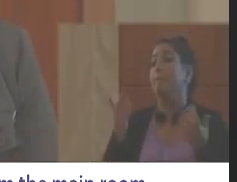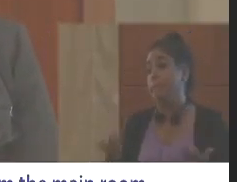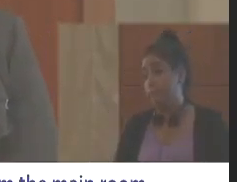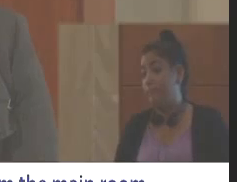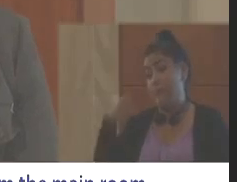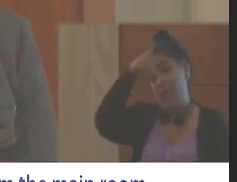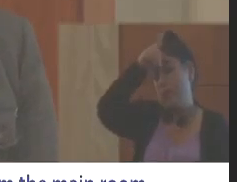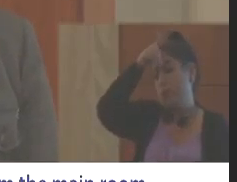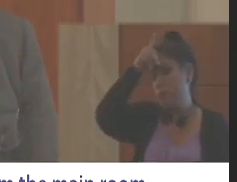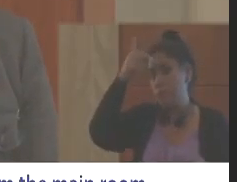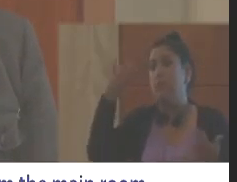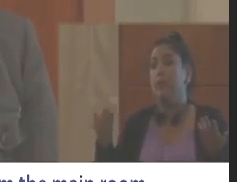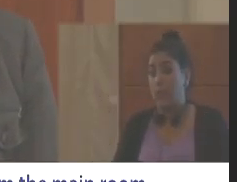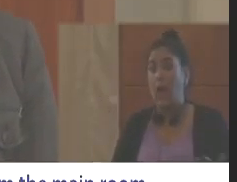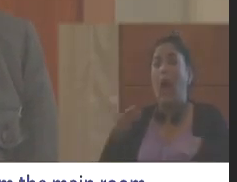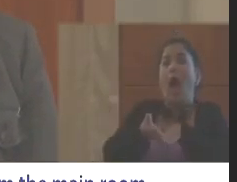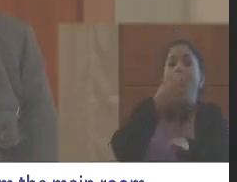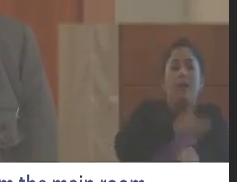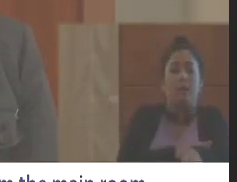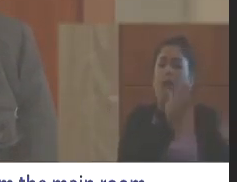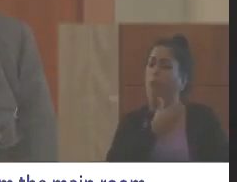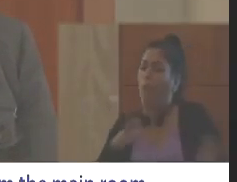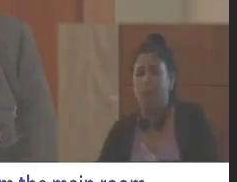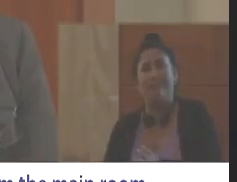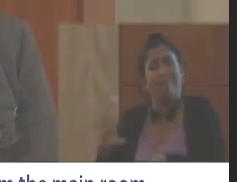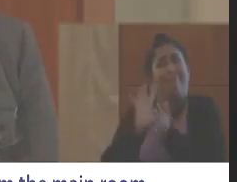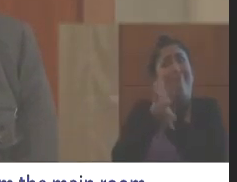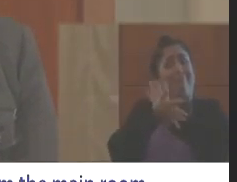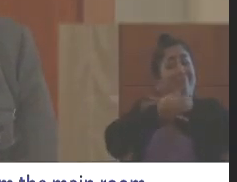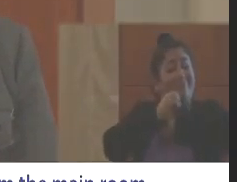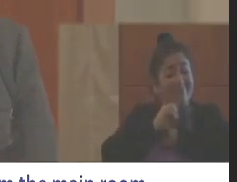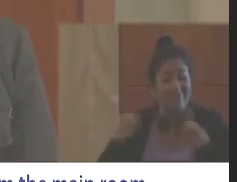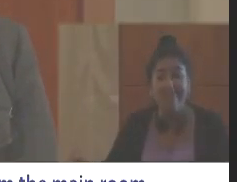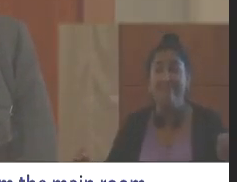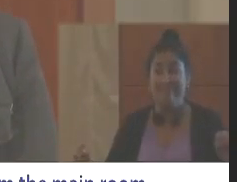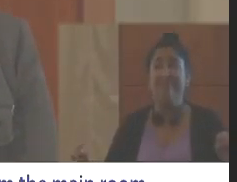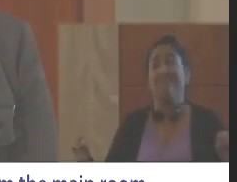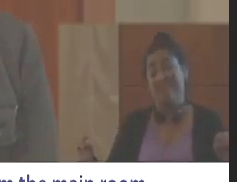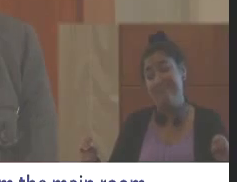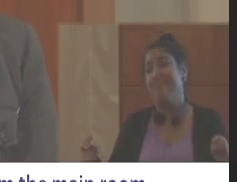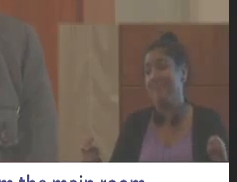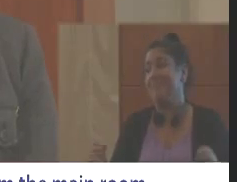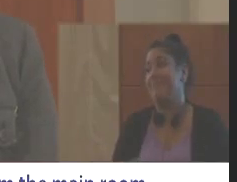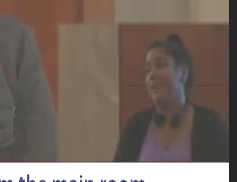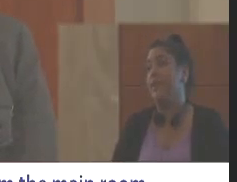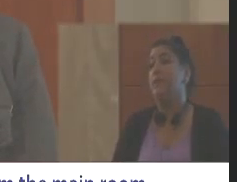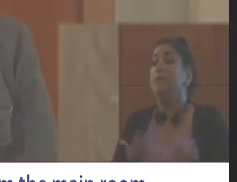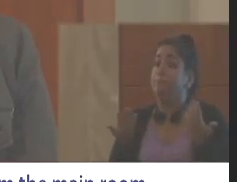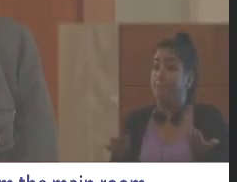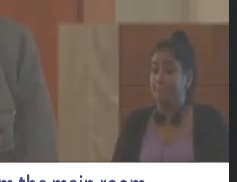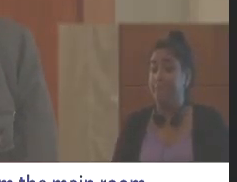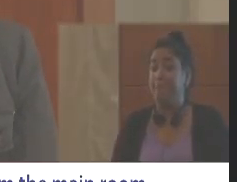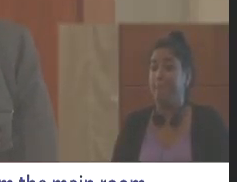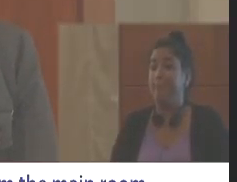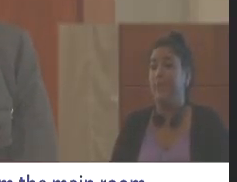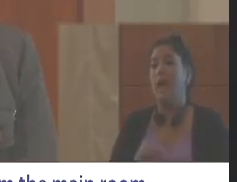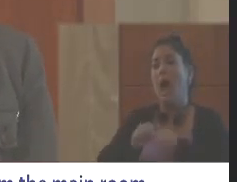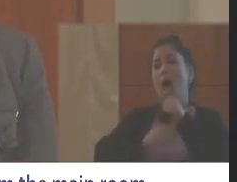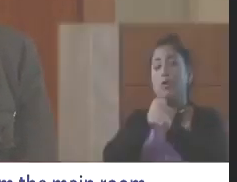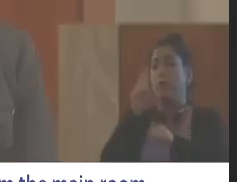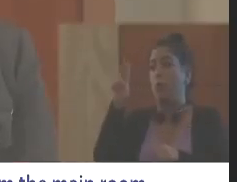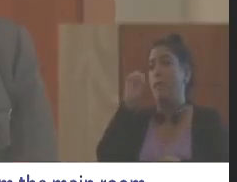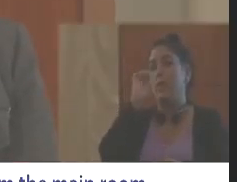our country was not prepared to tackle such an important fiscal loss. It